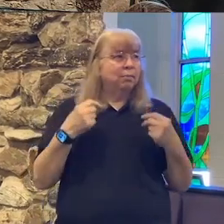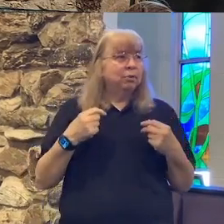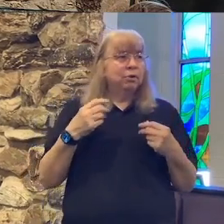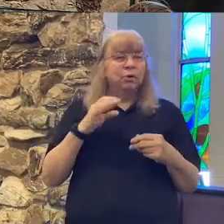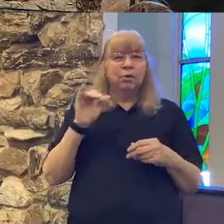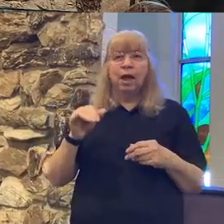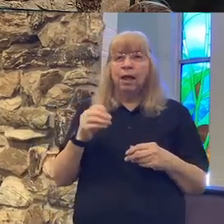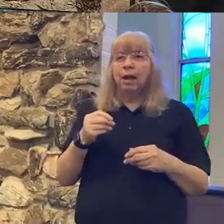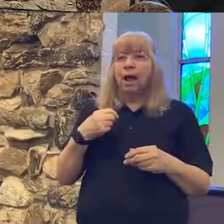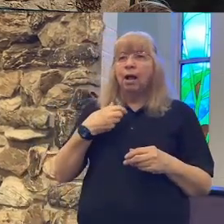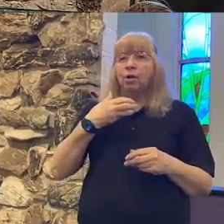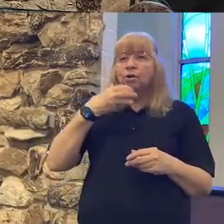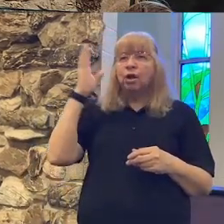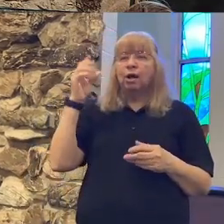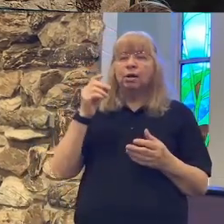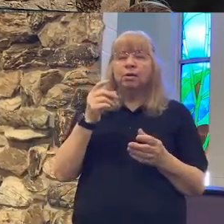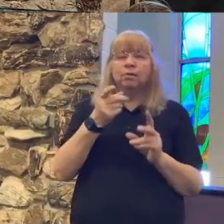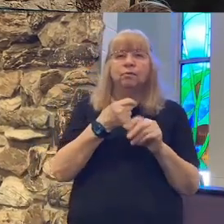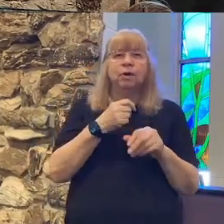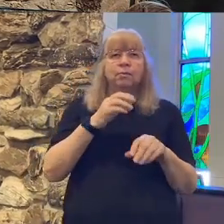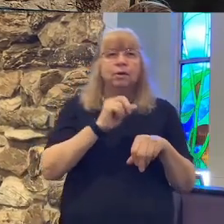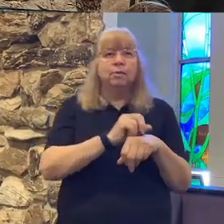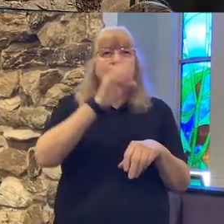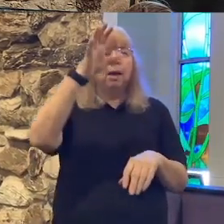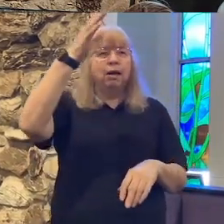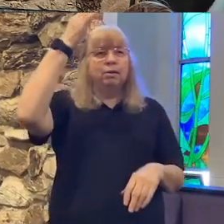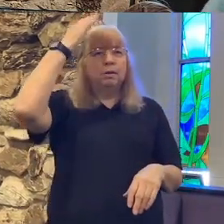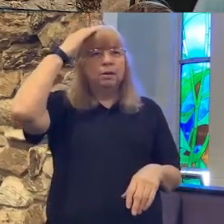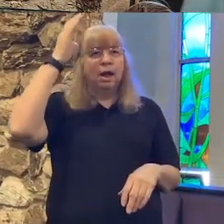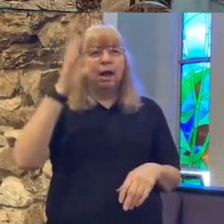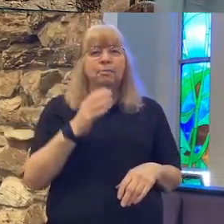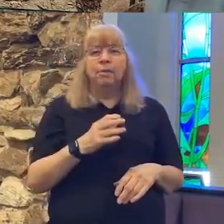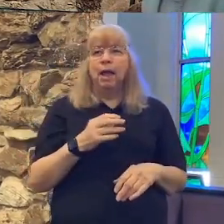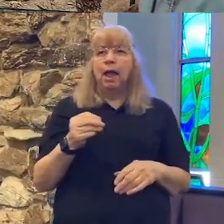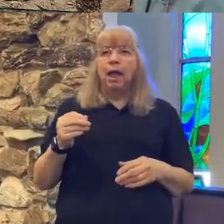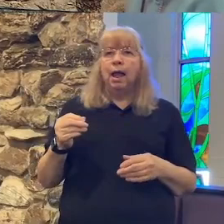I'll shout it from the mountaintop. And then